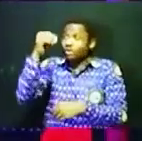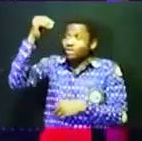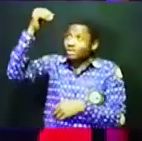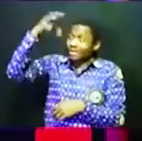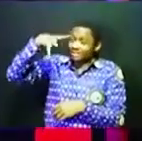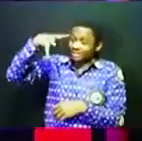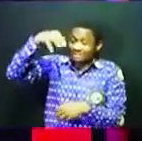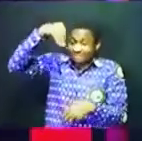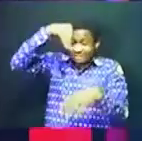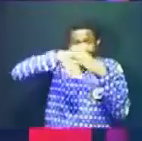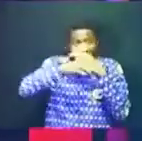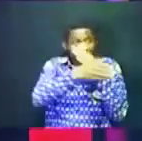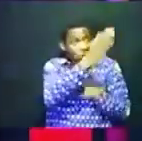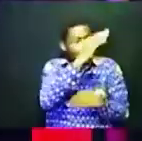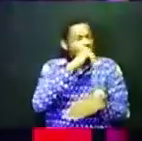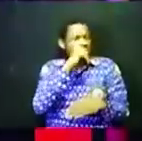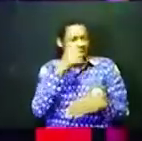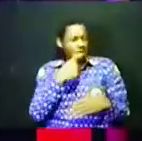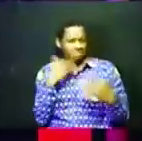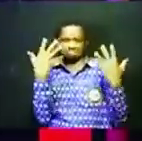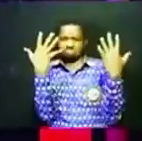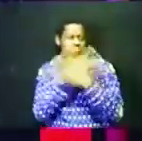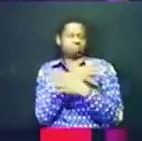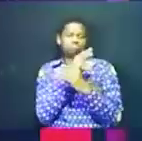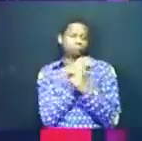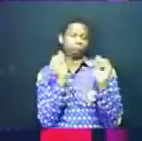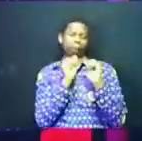him, there is no darkness at